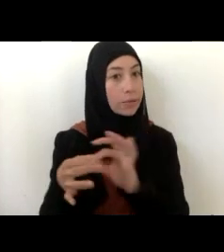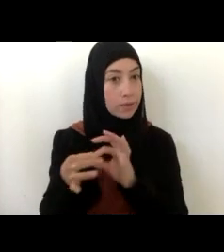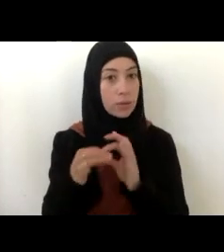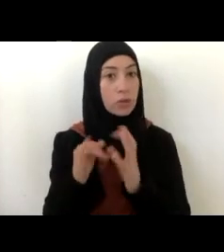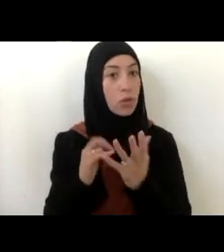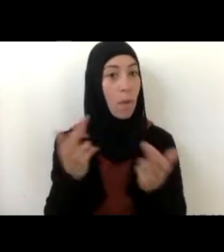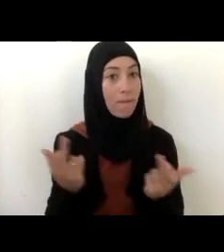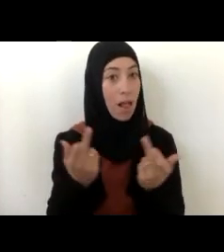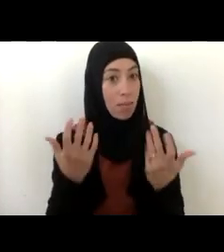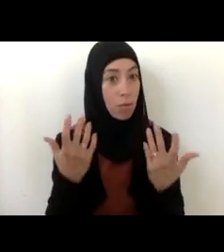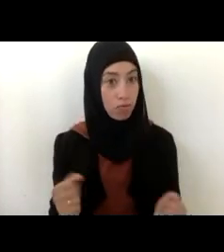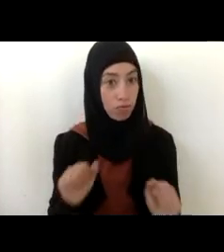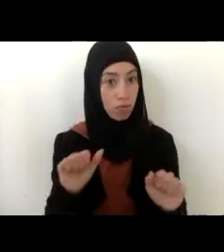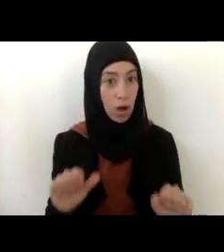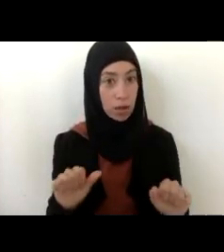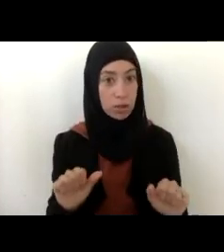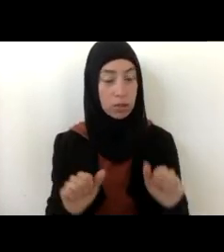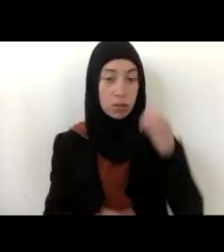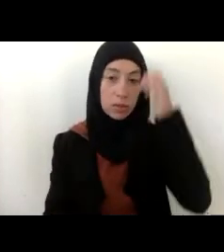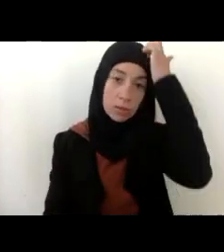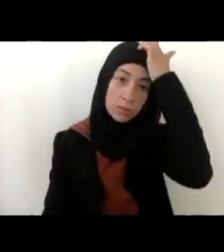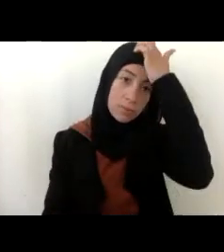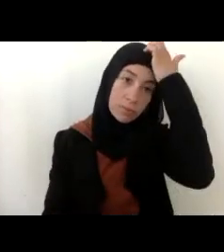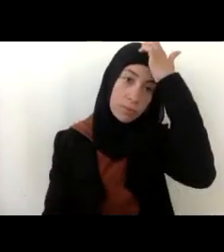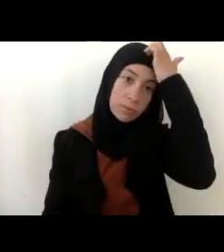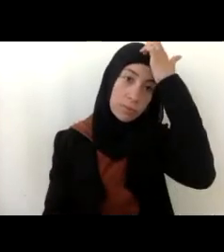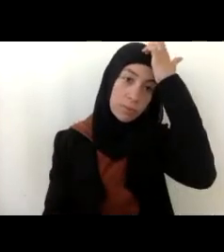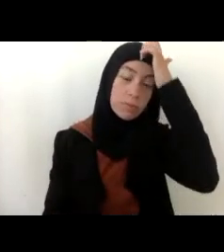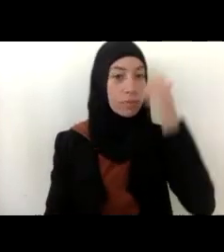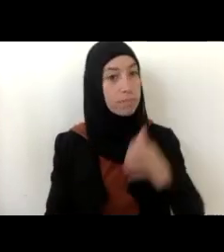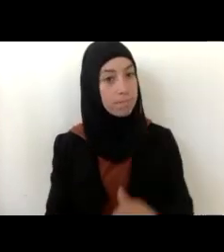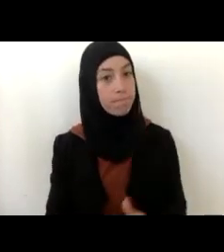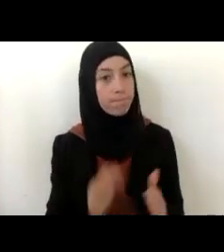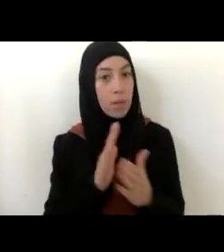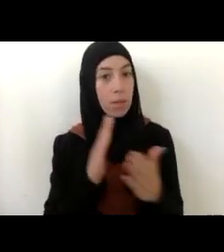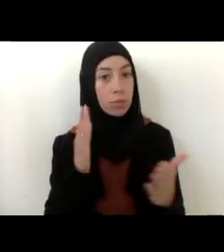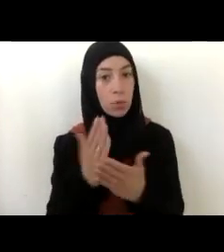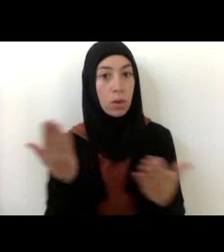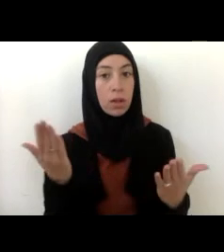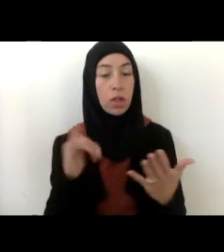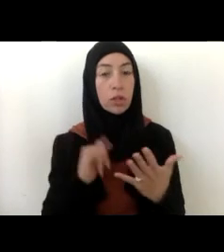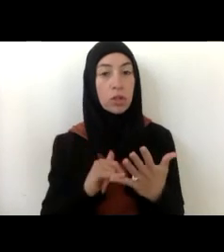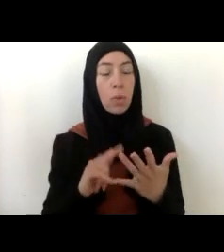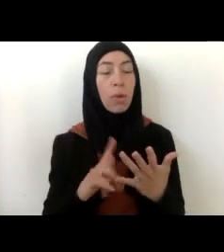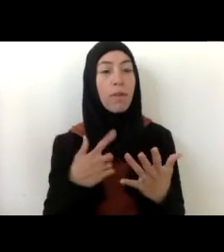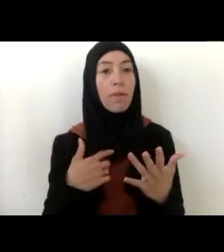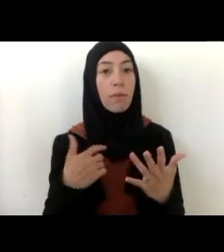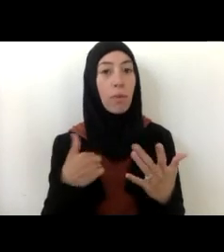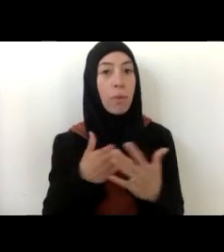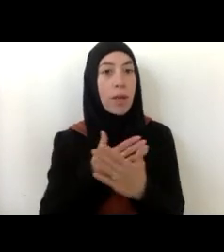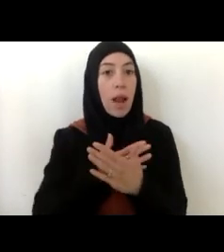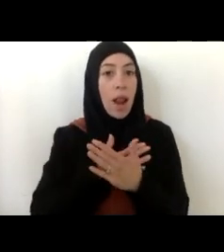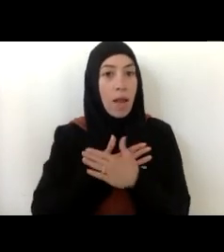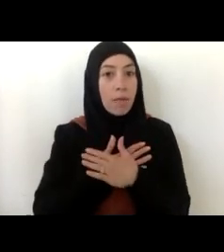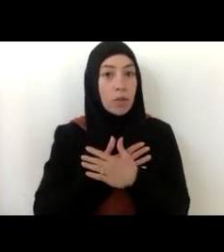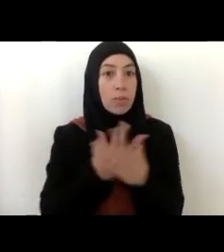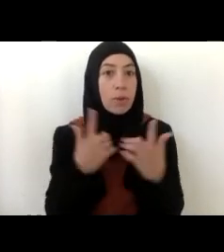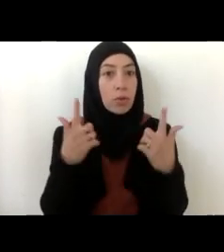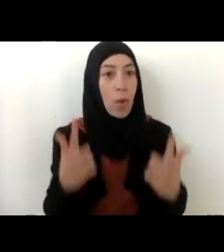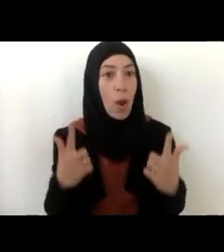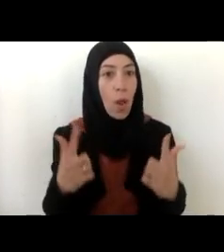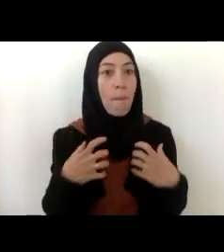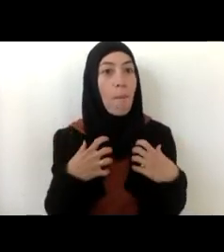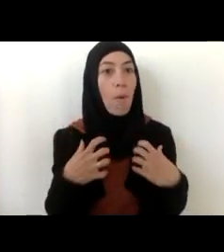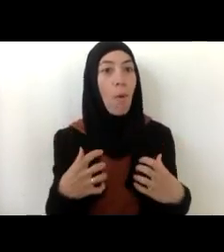available? Yeah, absolutely. Look, we've really wrestled with this one. We'd love to be able to do a lot more, but it